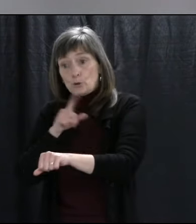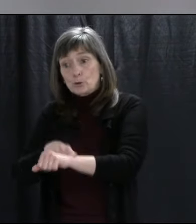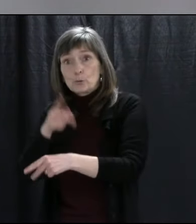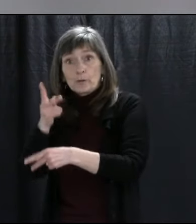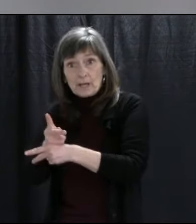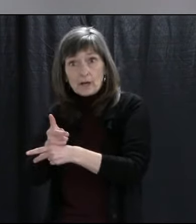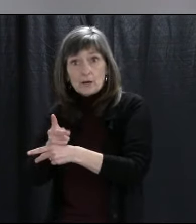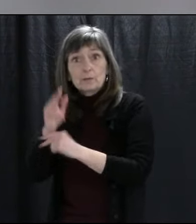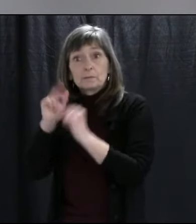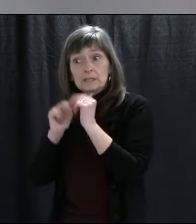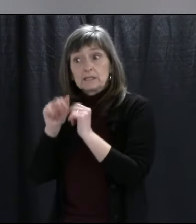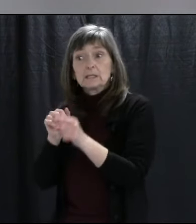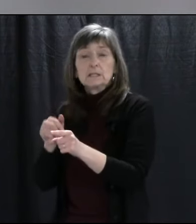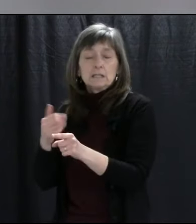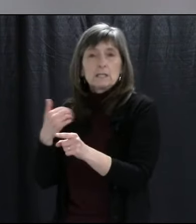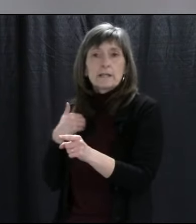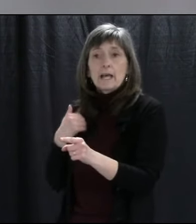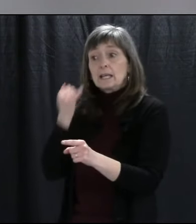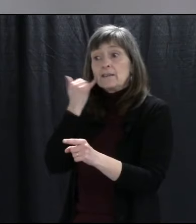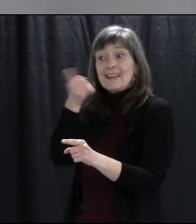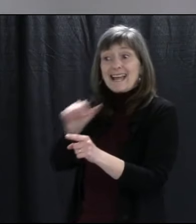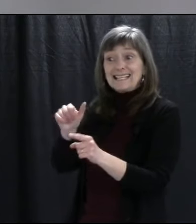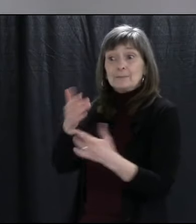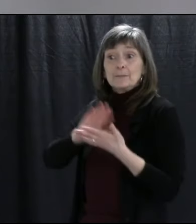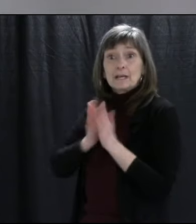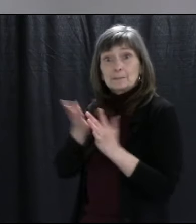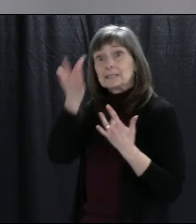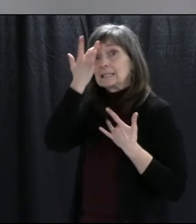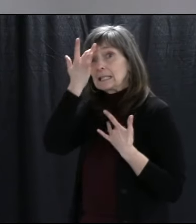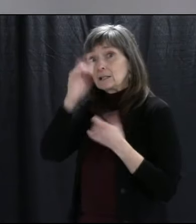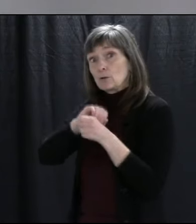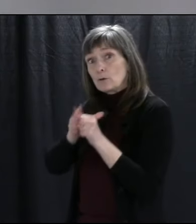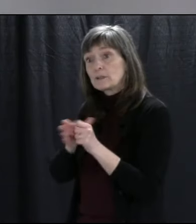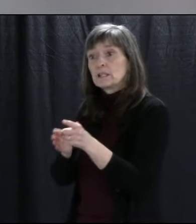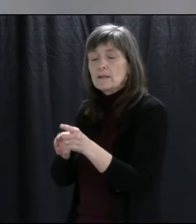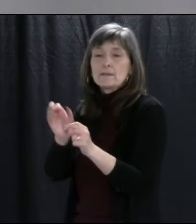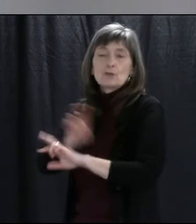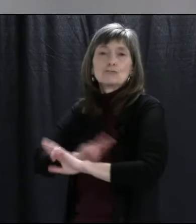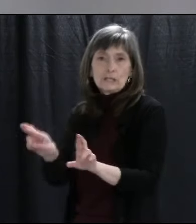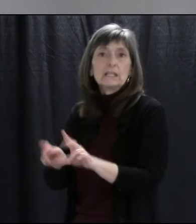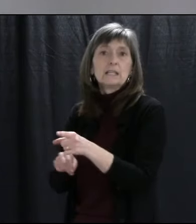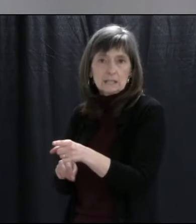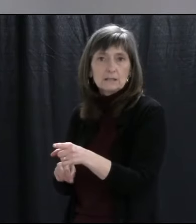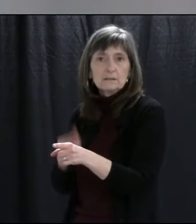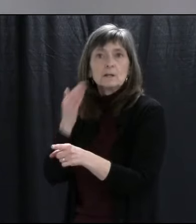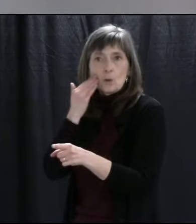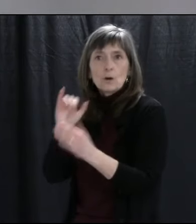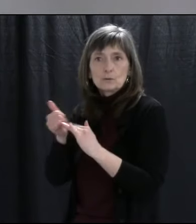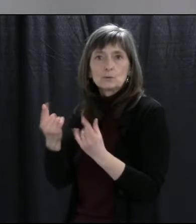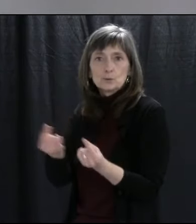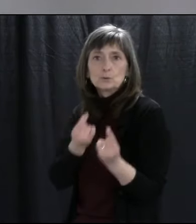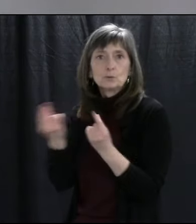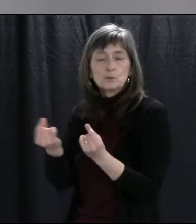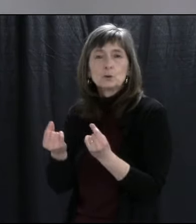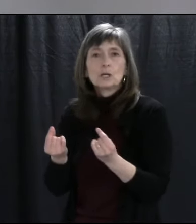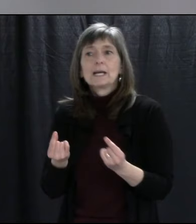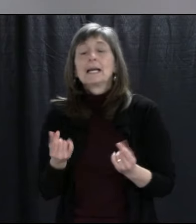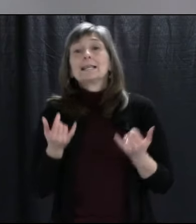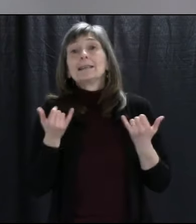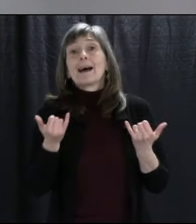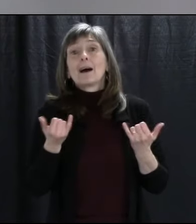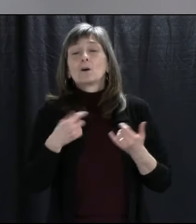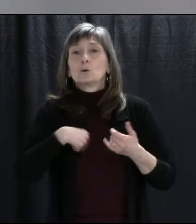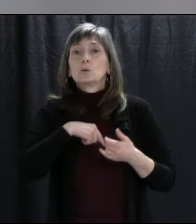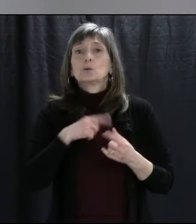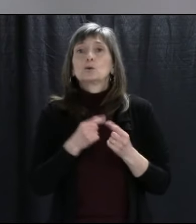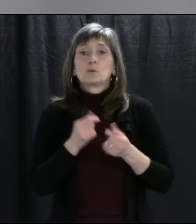in place should any of their residents contract the disease. We have moved towards virtual care